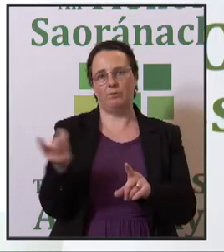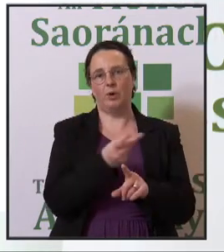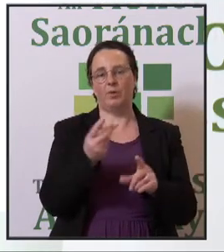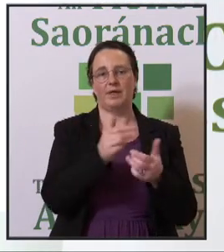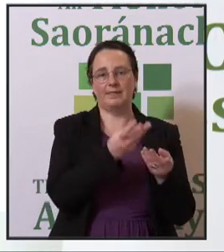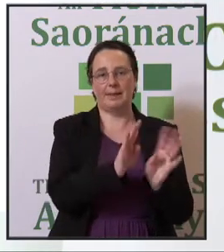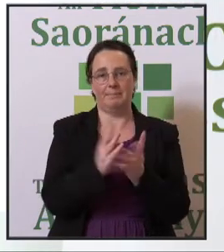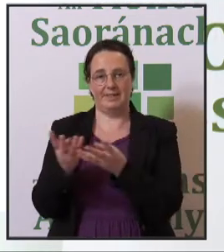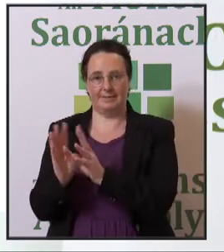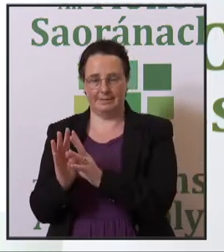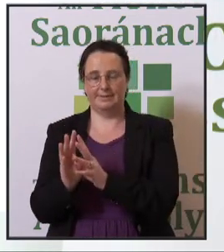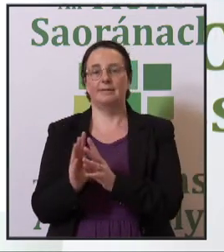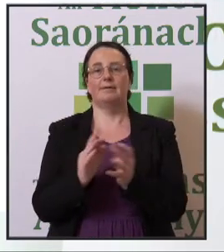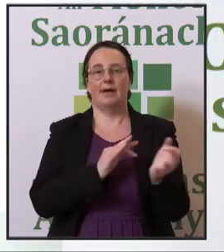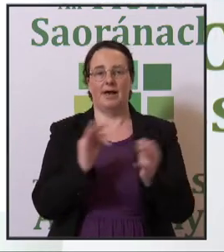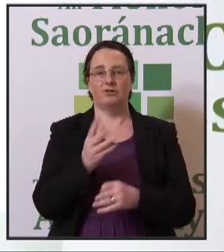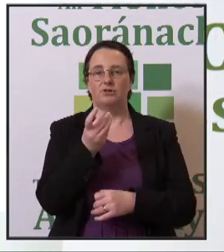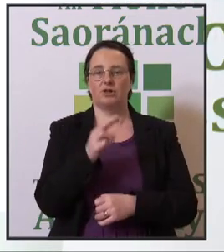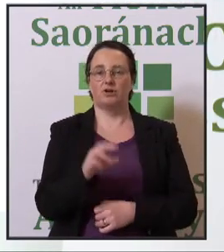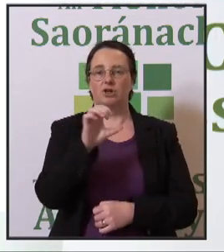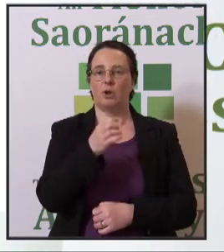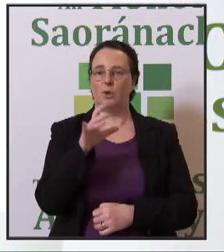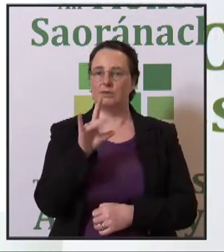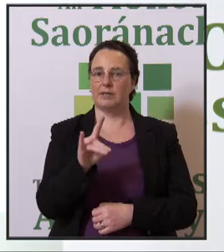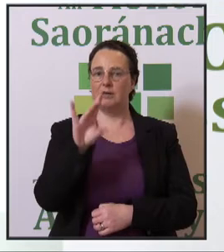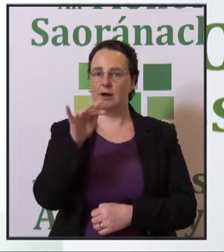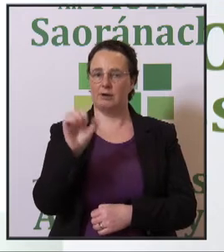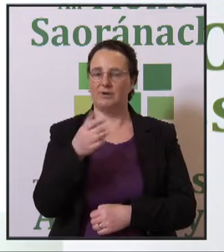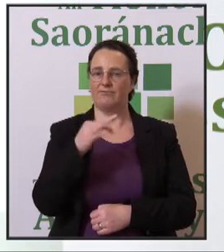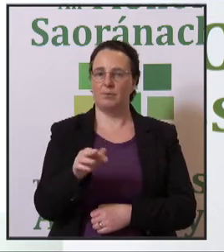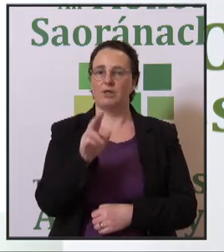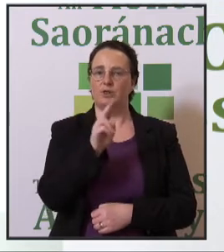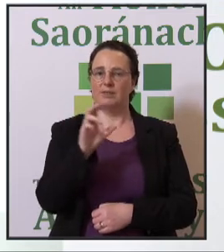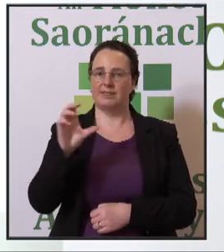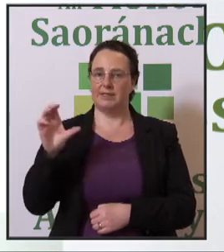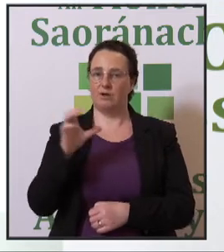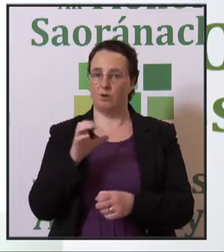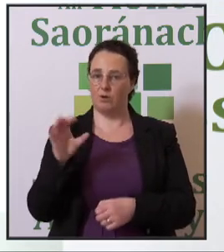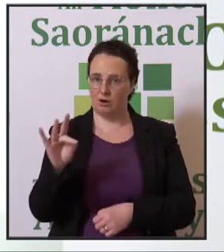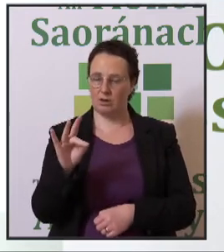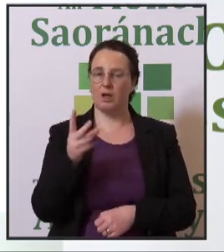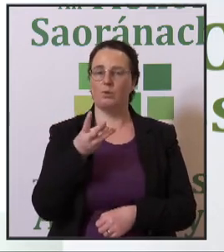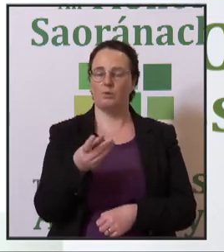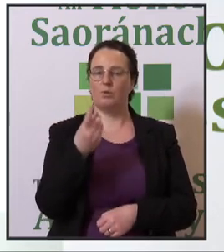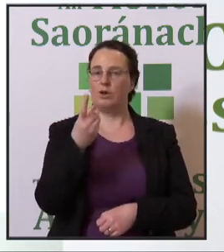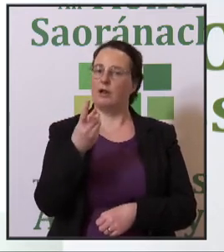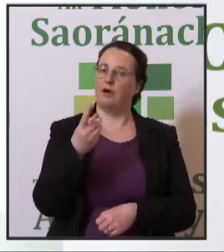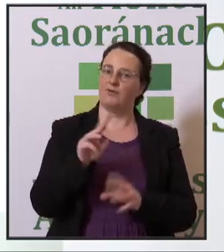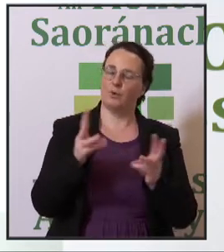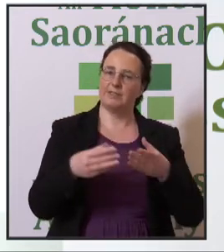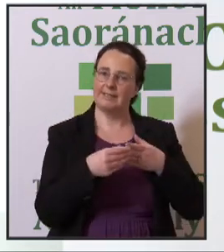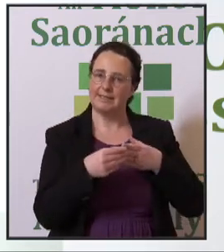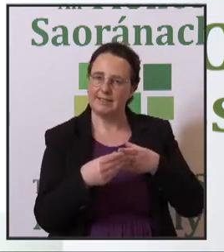from Dr. Clodagh Harris from University College Cork and one of the planet's leading thinkers on